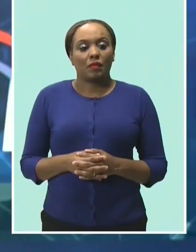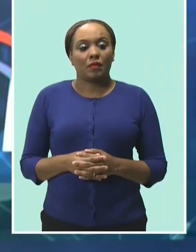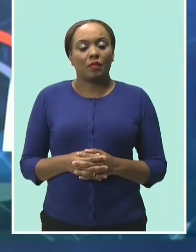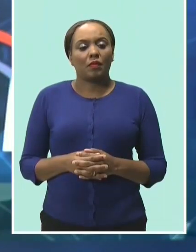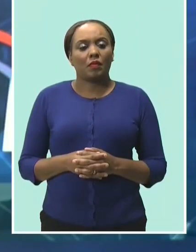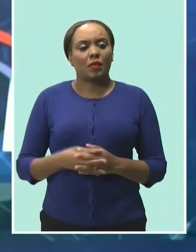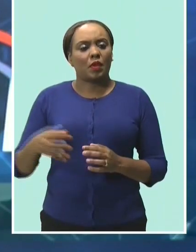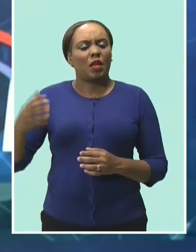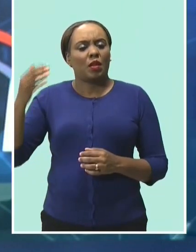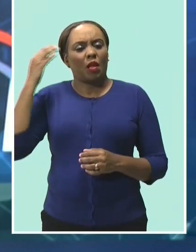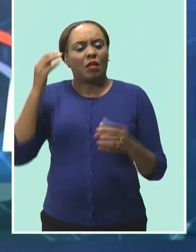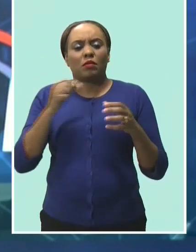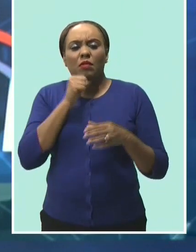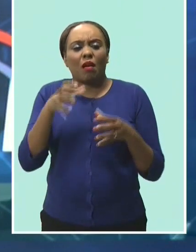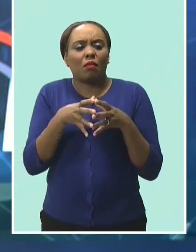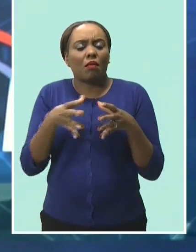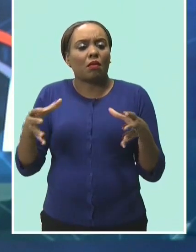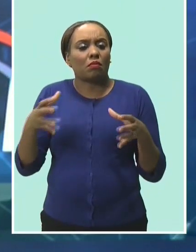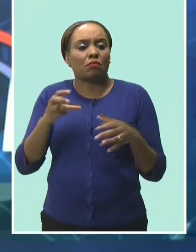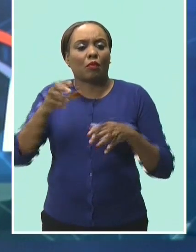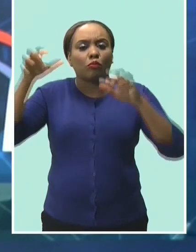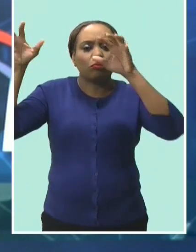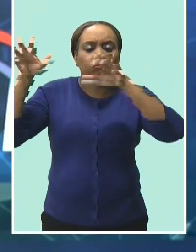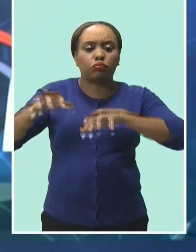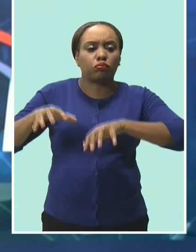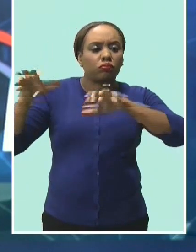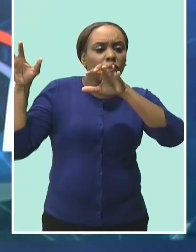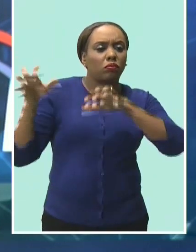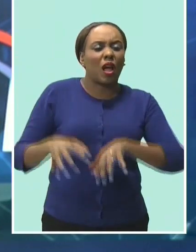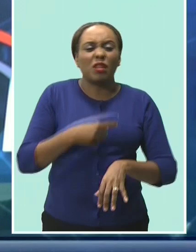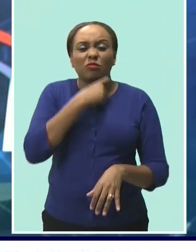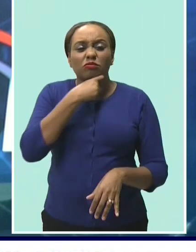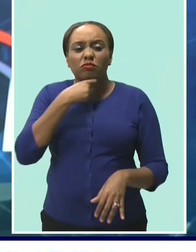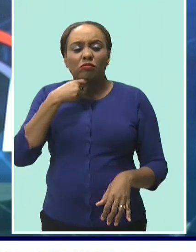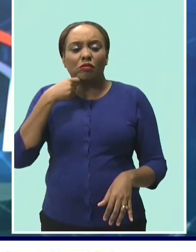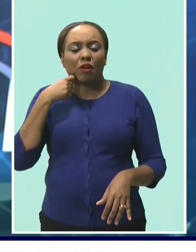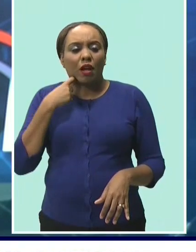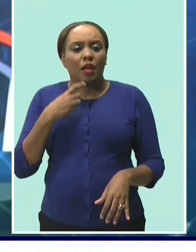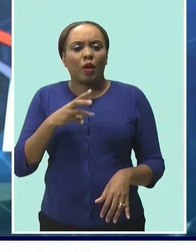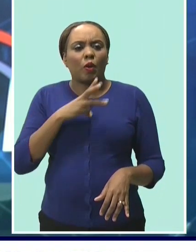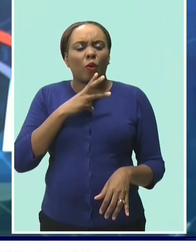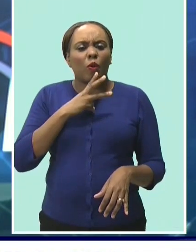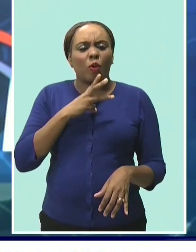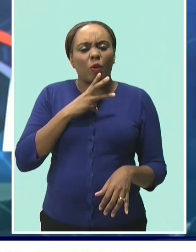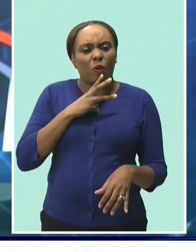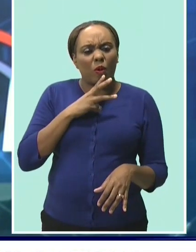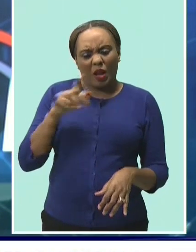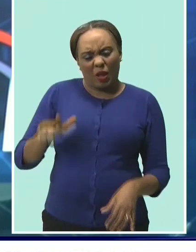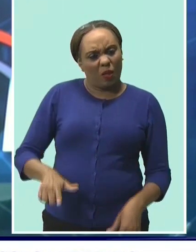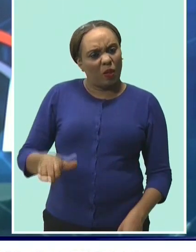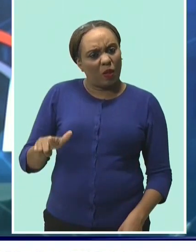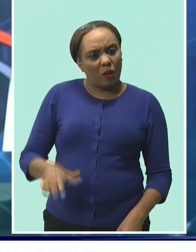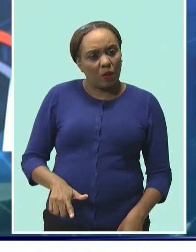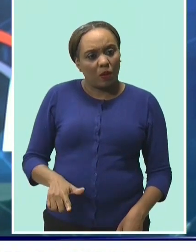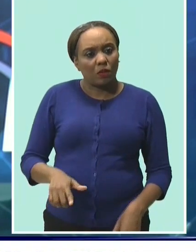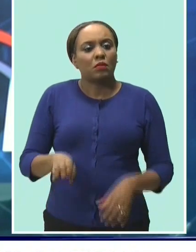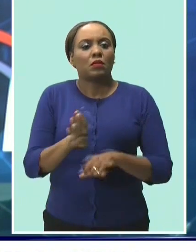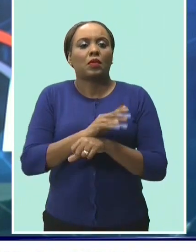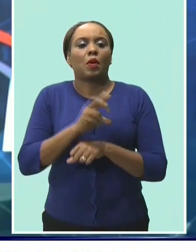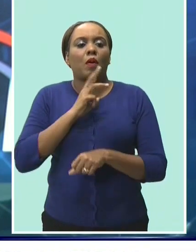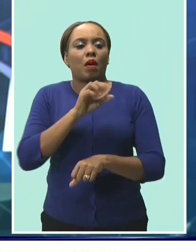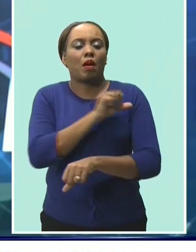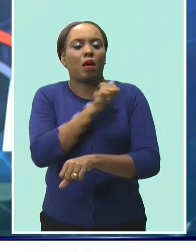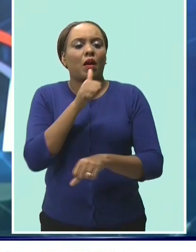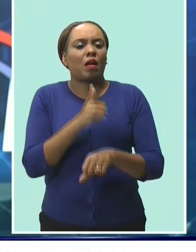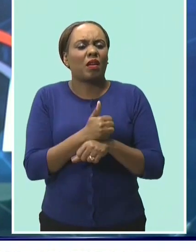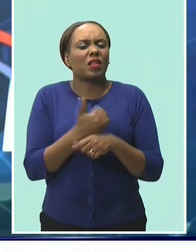Well, with worsening water scarcity brought on by the prolonged drought, the government and the Barbados Water Authority are exploring partnerships with the